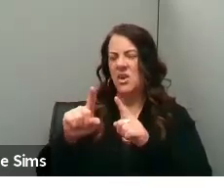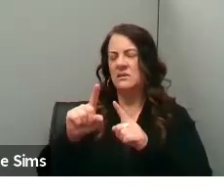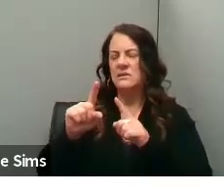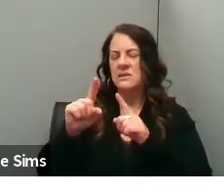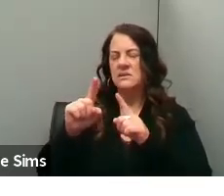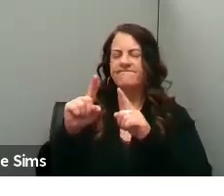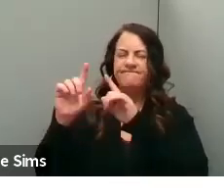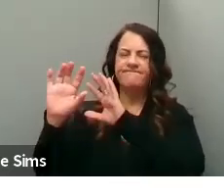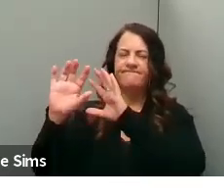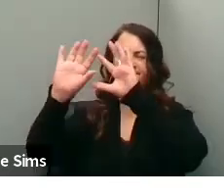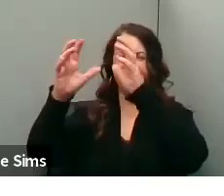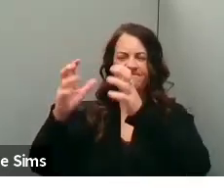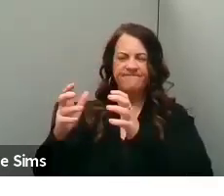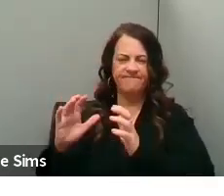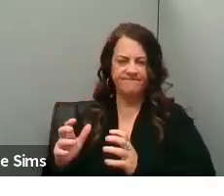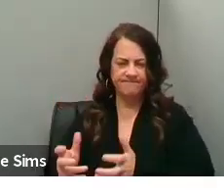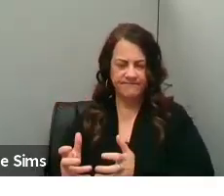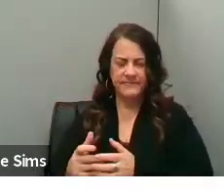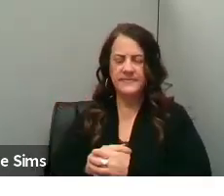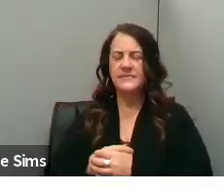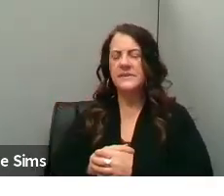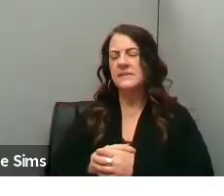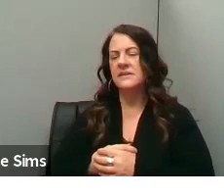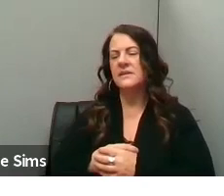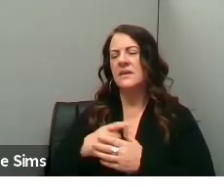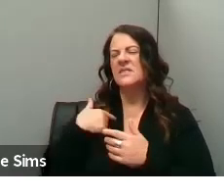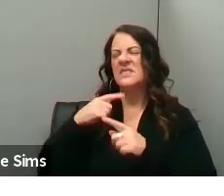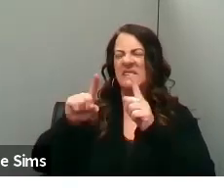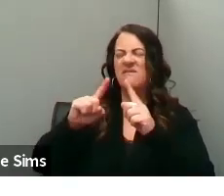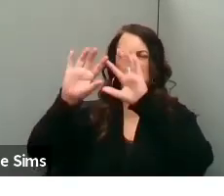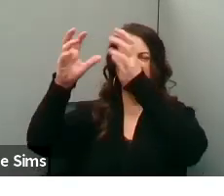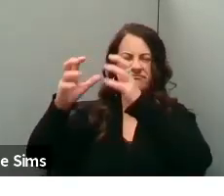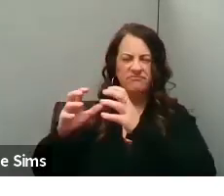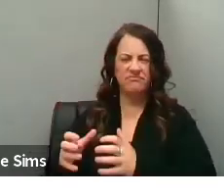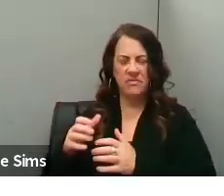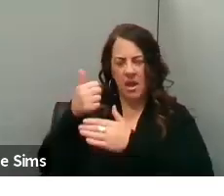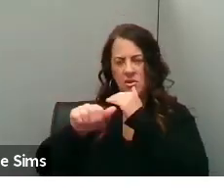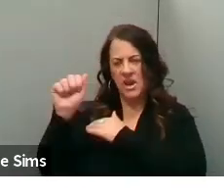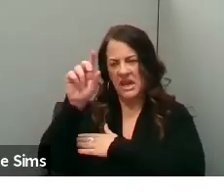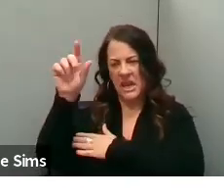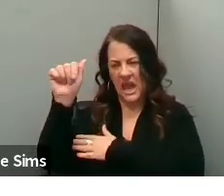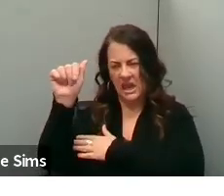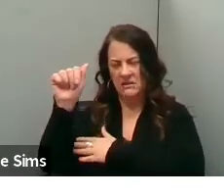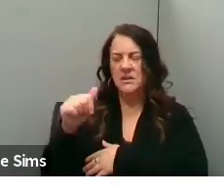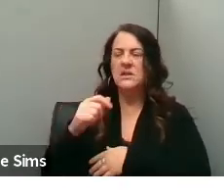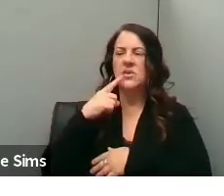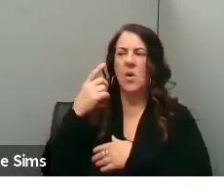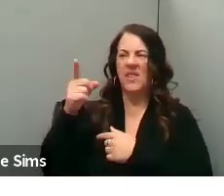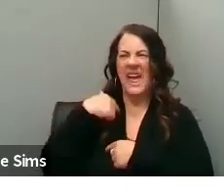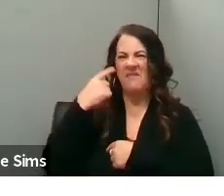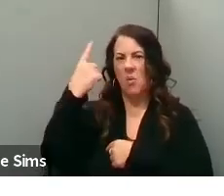titles, and different titles apply to discrimination in different contexts. And so in employment, we're talking about Title I of the